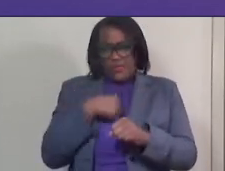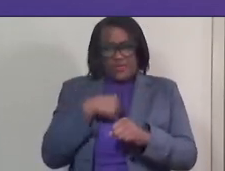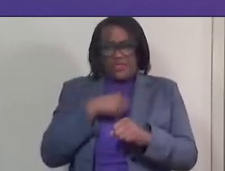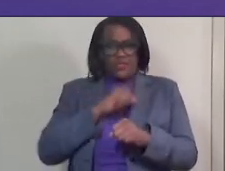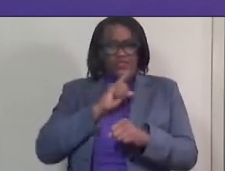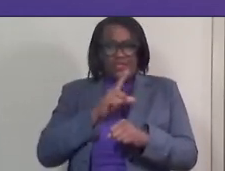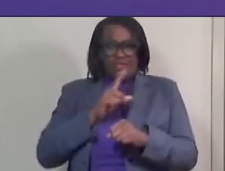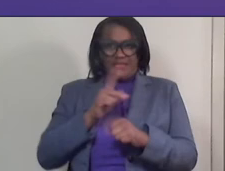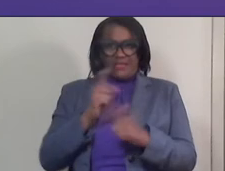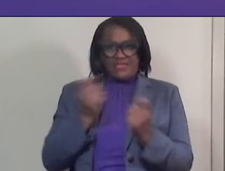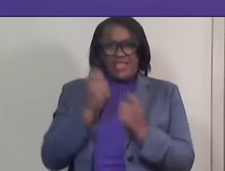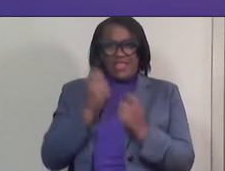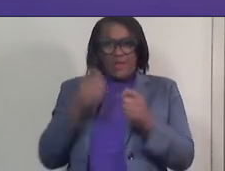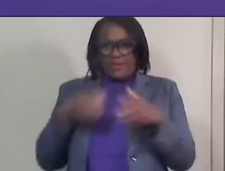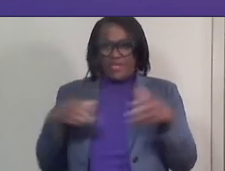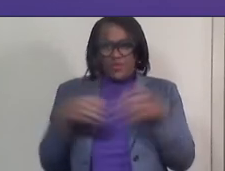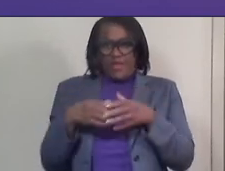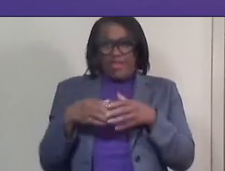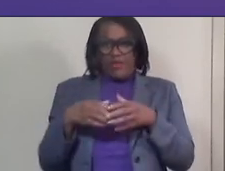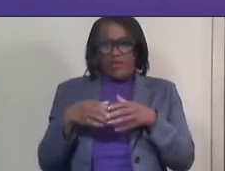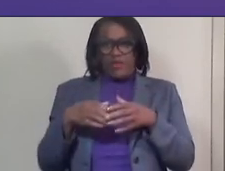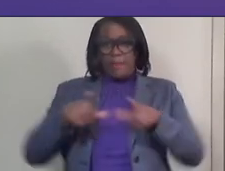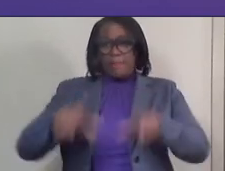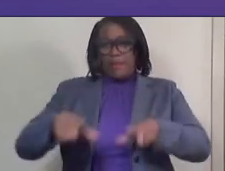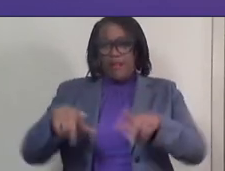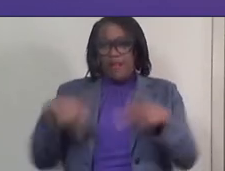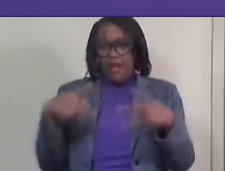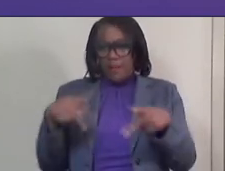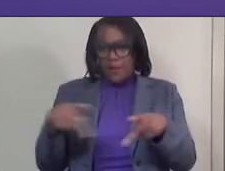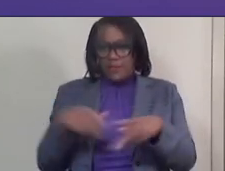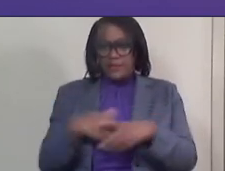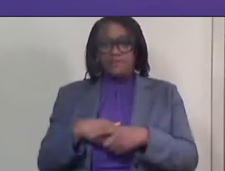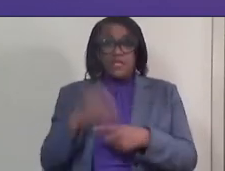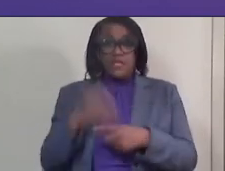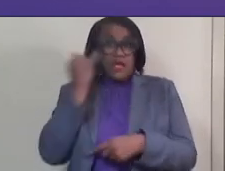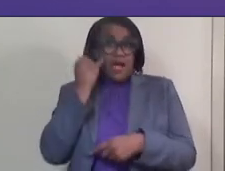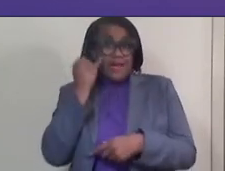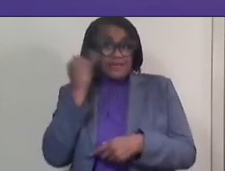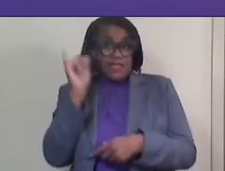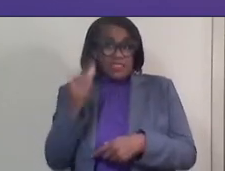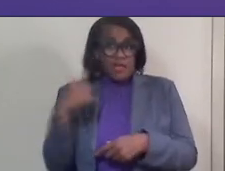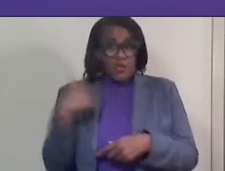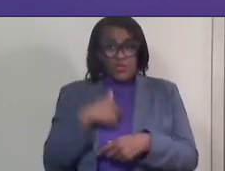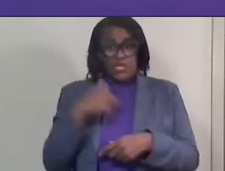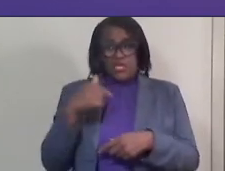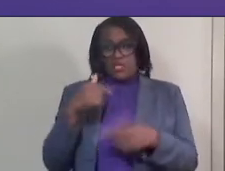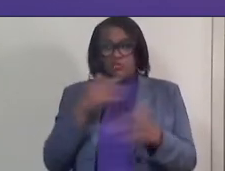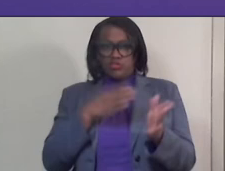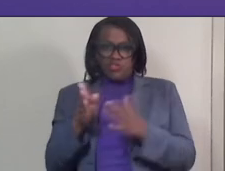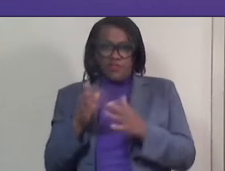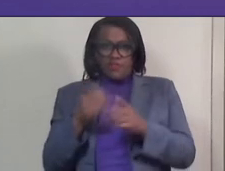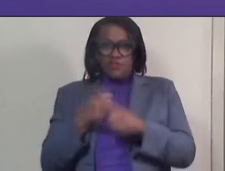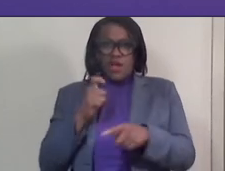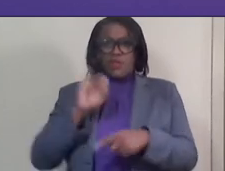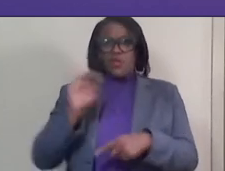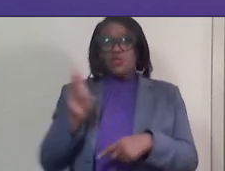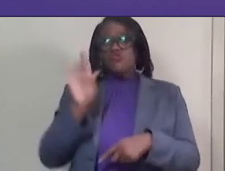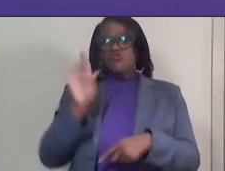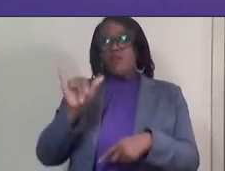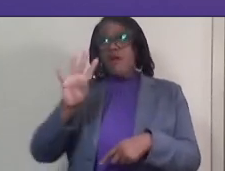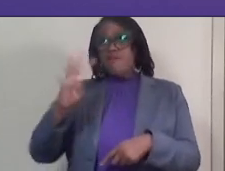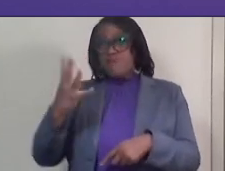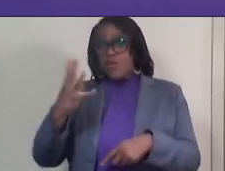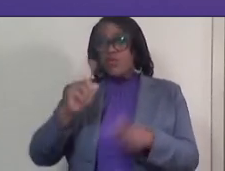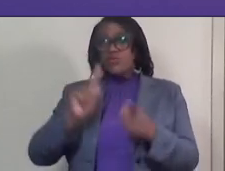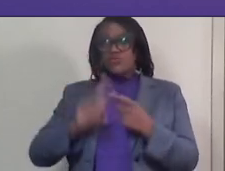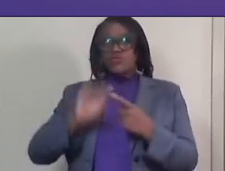re-celebrate being together in a block party. And so the idea that we should just shift it from July 4th to Juneteenth